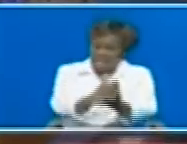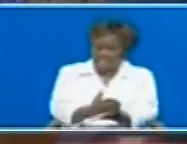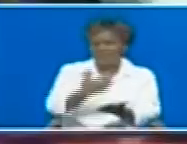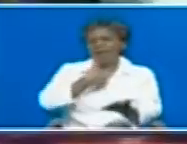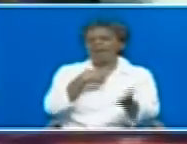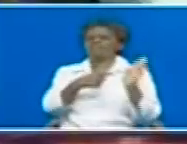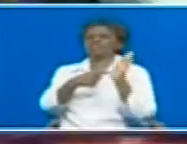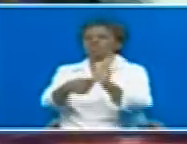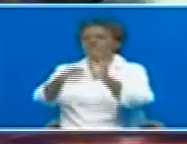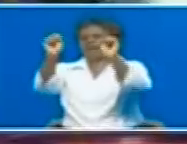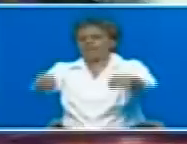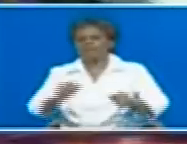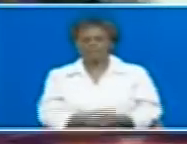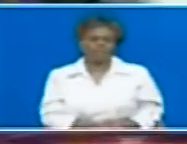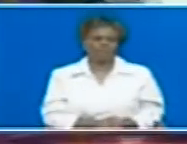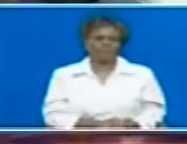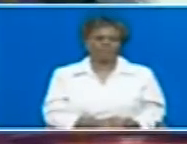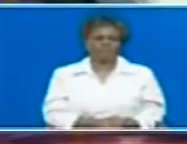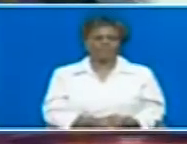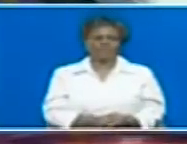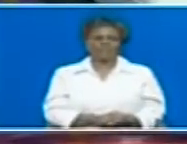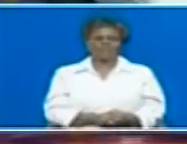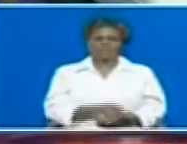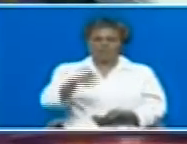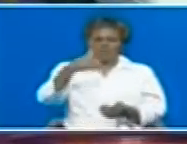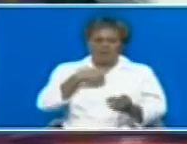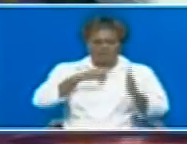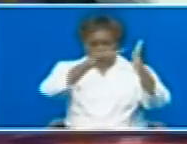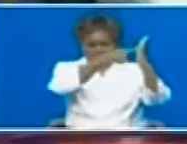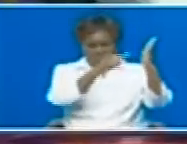that if you're disputing. I don't dispute that. Yeah, second. So if you're saying it's not your demo, it's later. It's not mine.